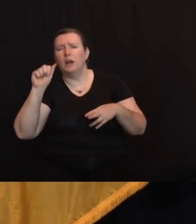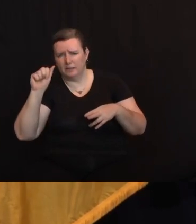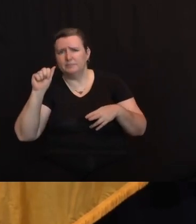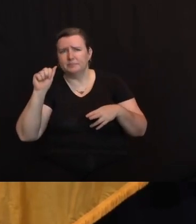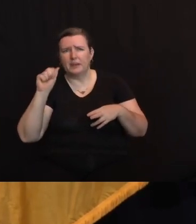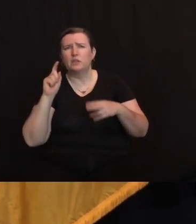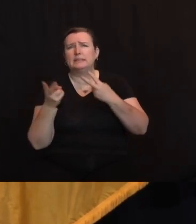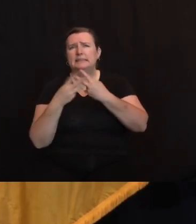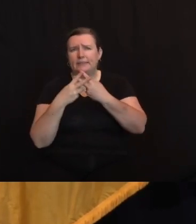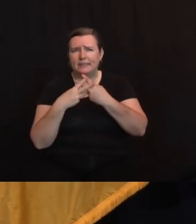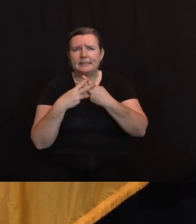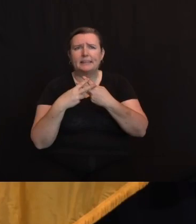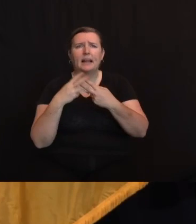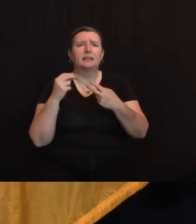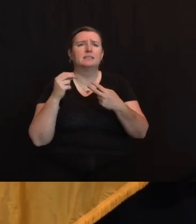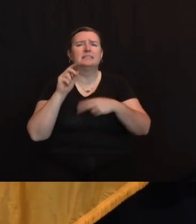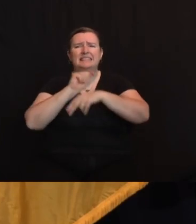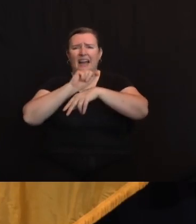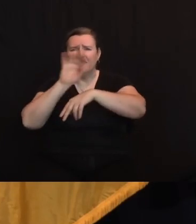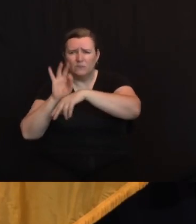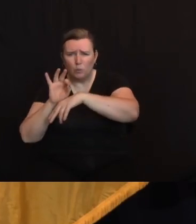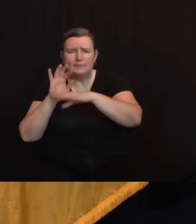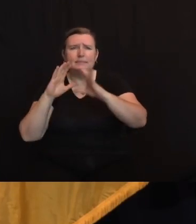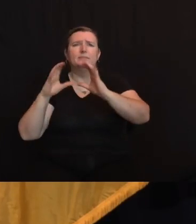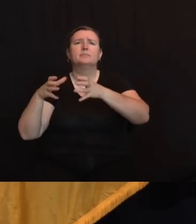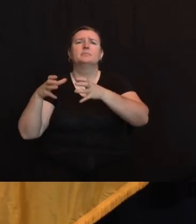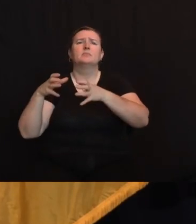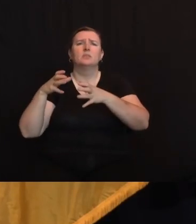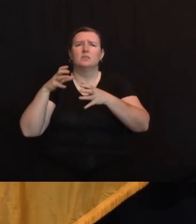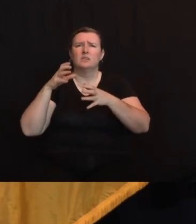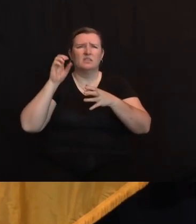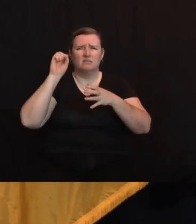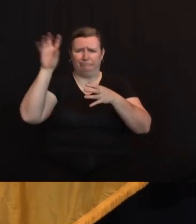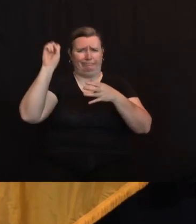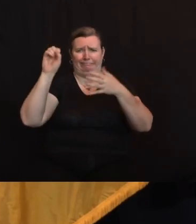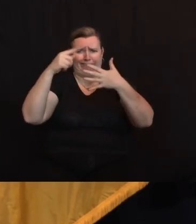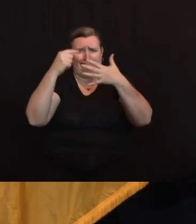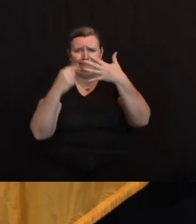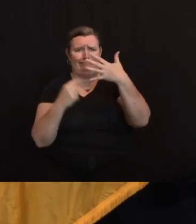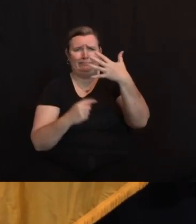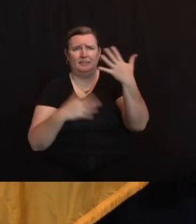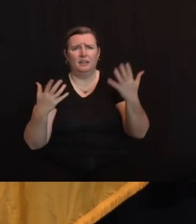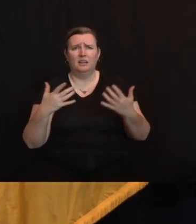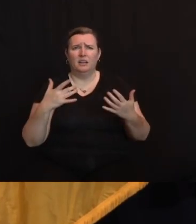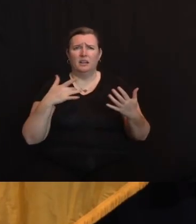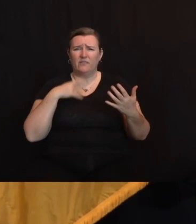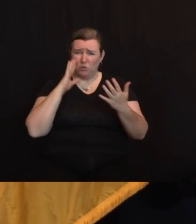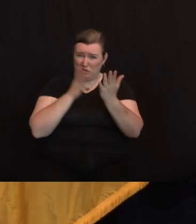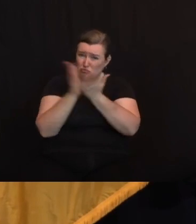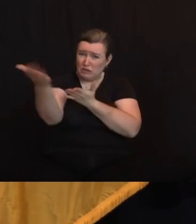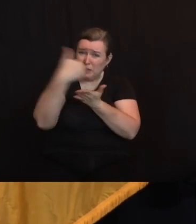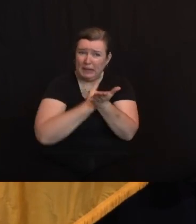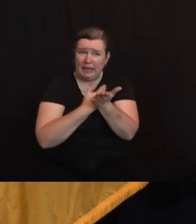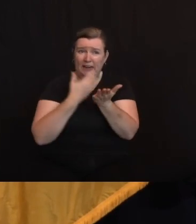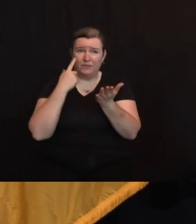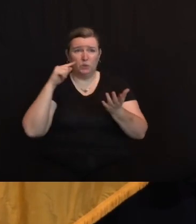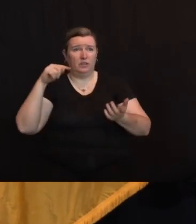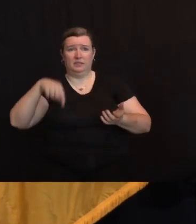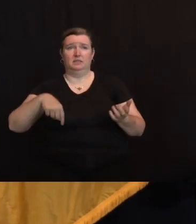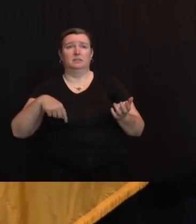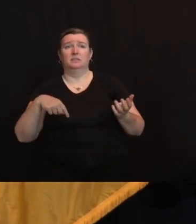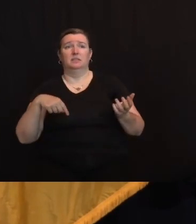and recovery panels. Do you think the public deserves more transparency from state government, especially in a pandemic? And are you living